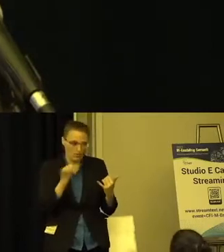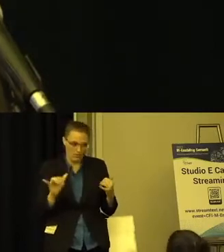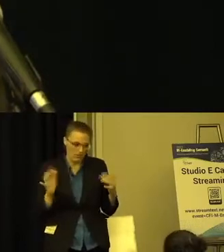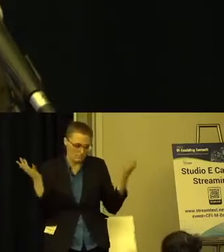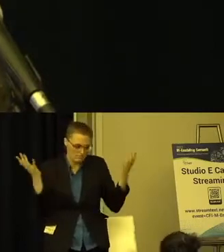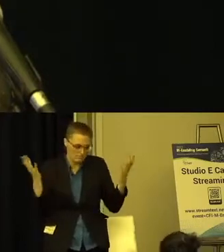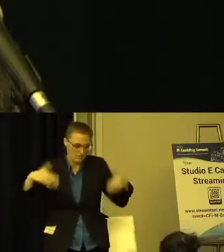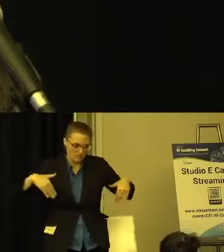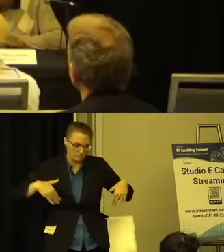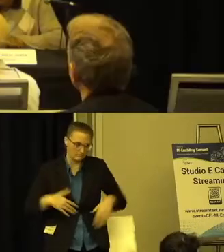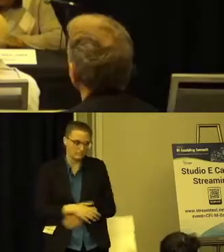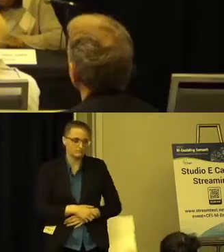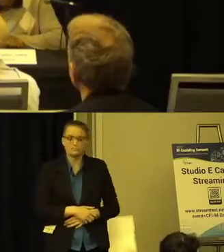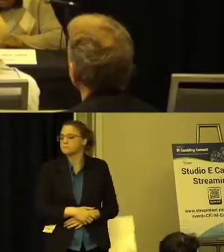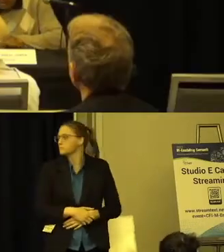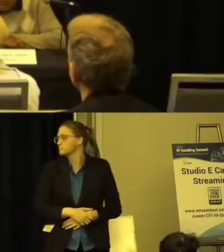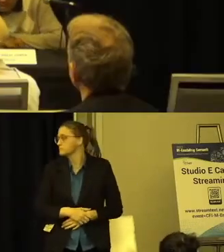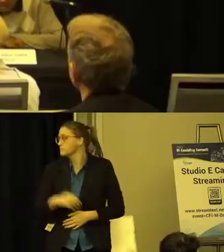moment.